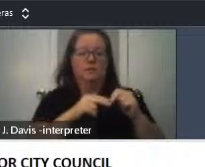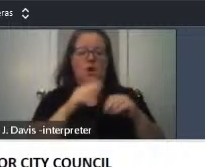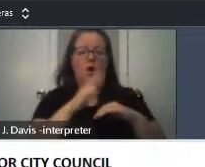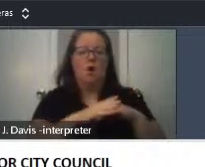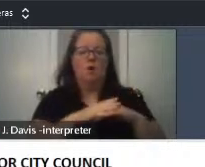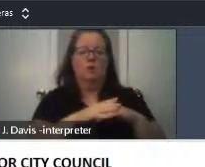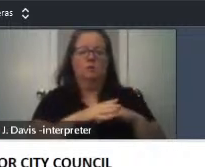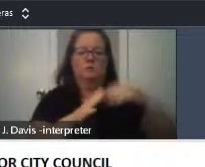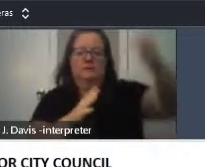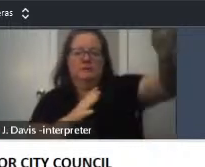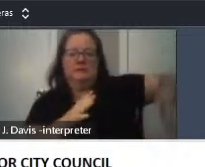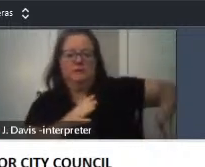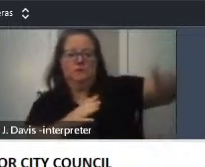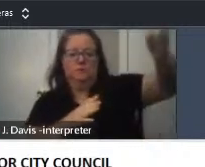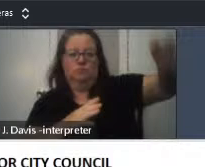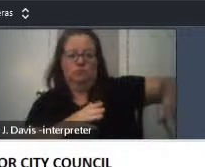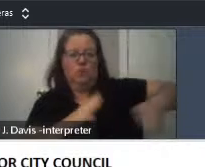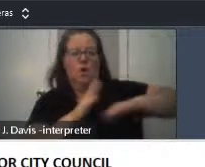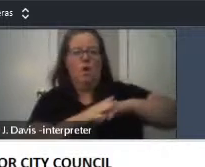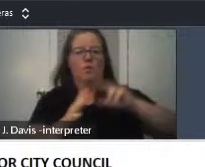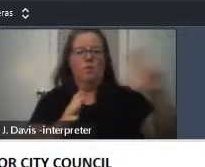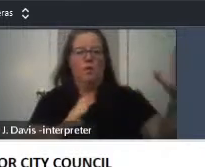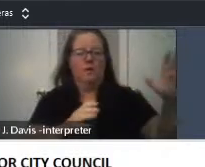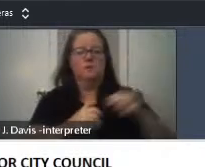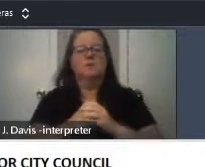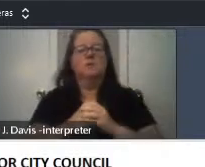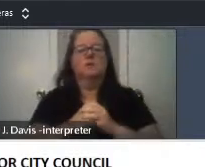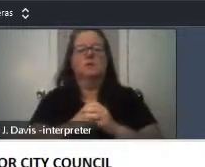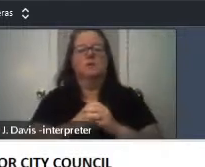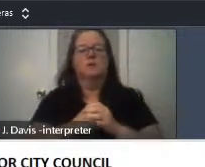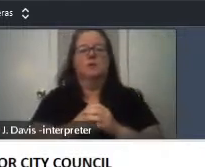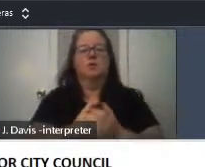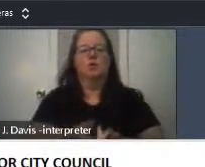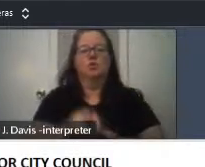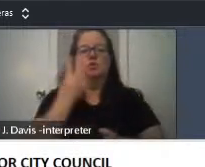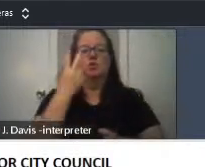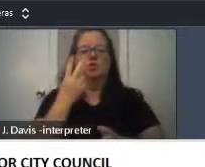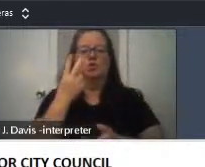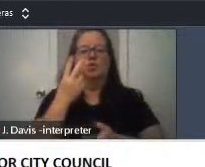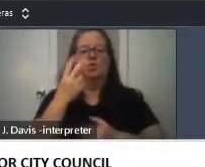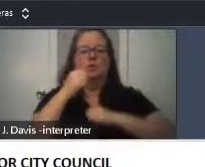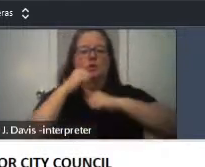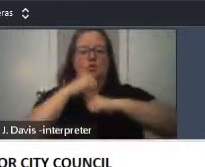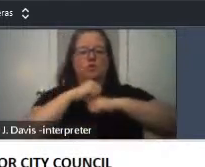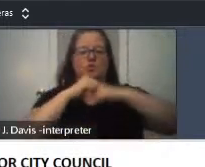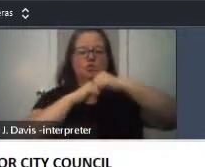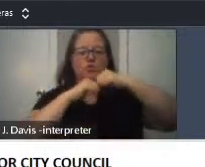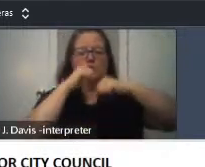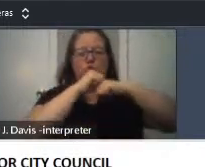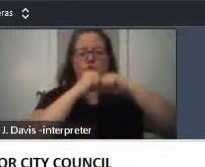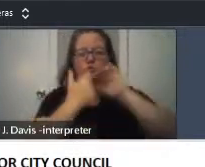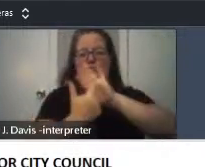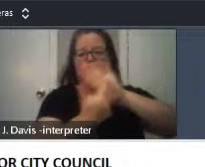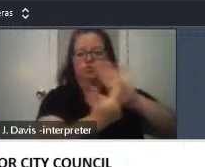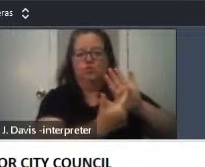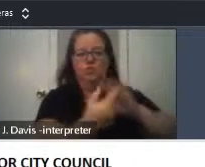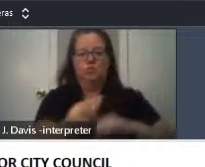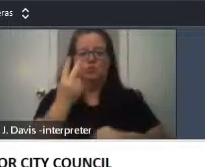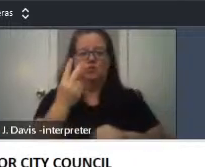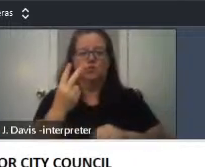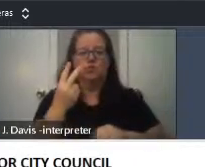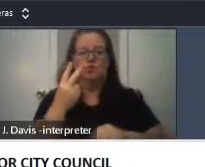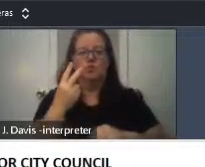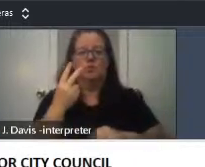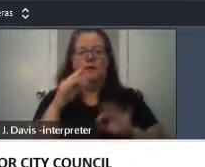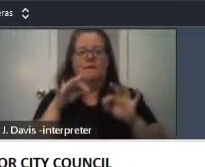street there on the west, it has been split into two structures to resemble two single-family